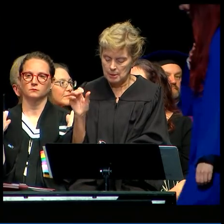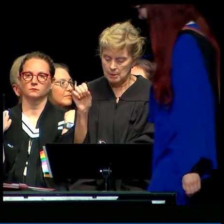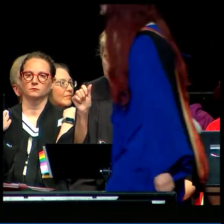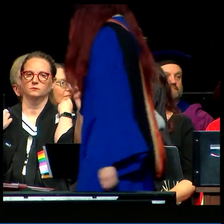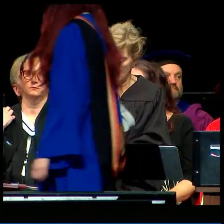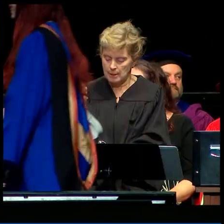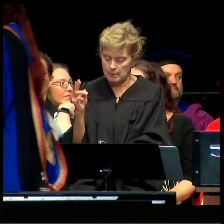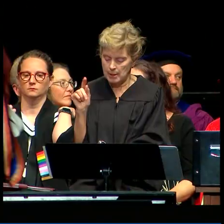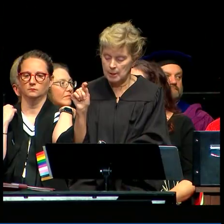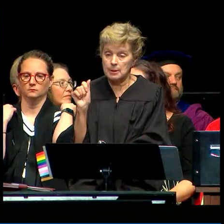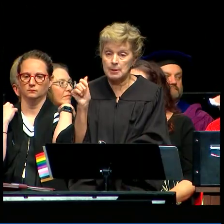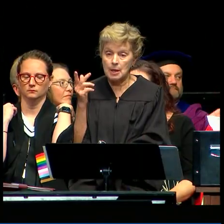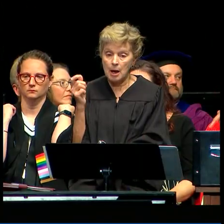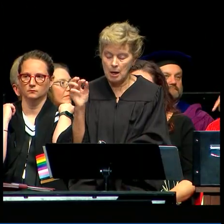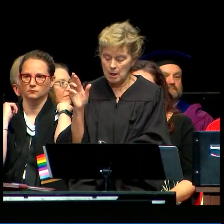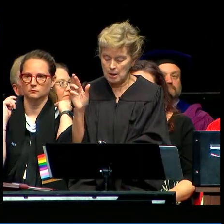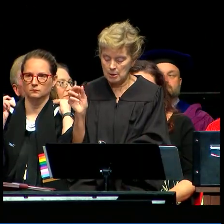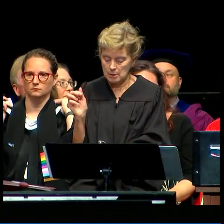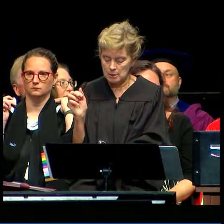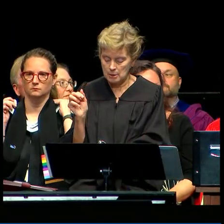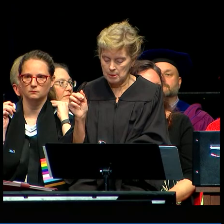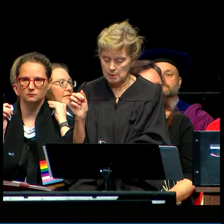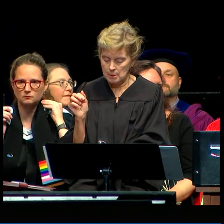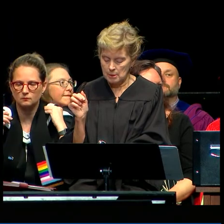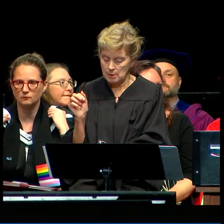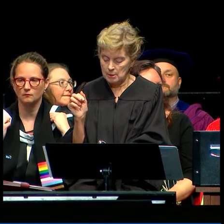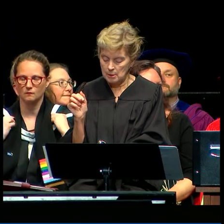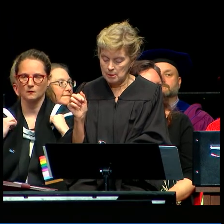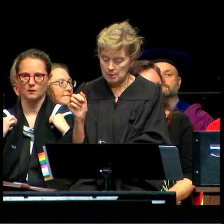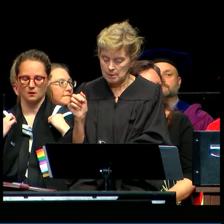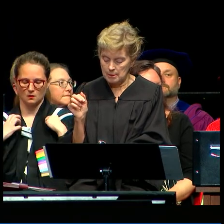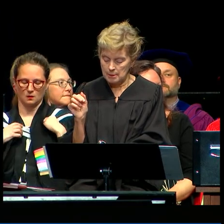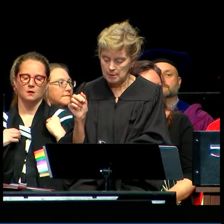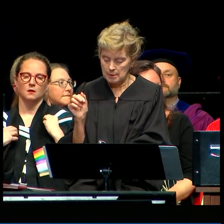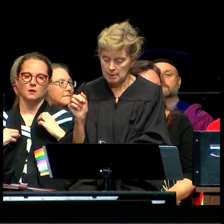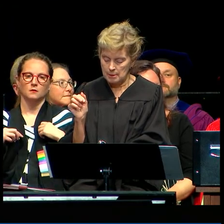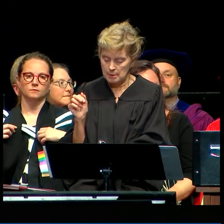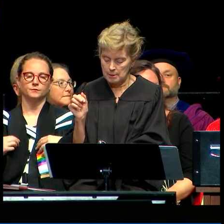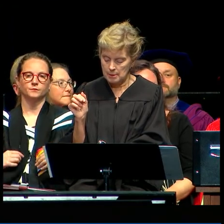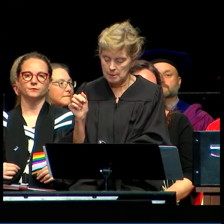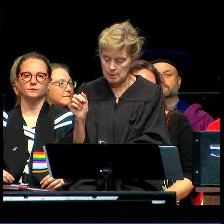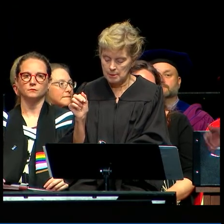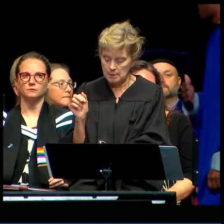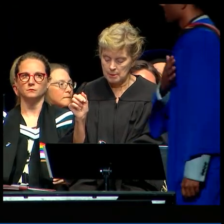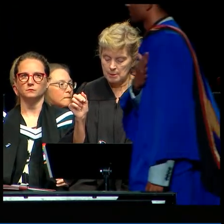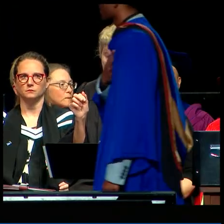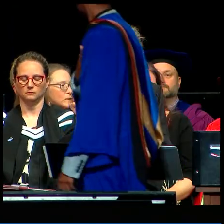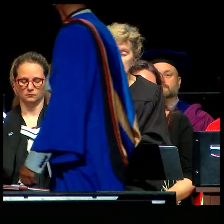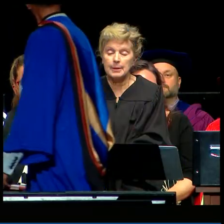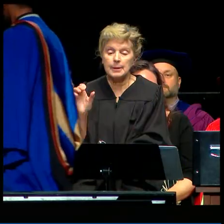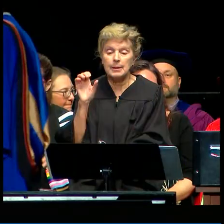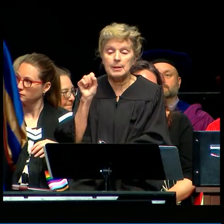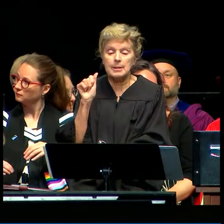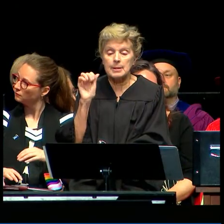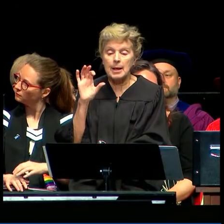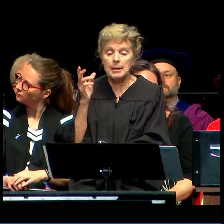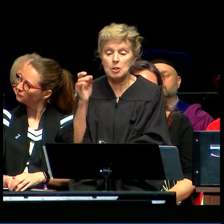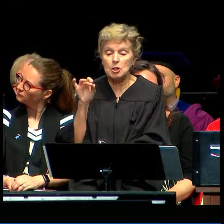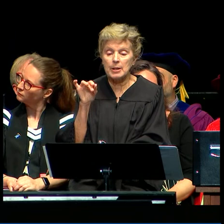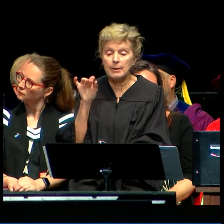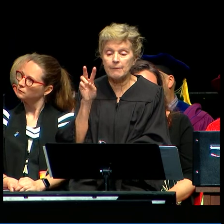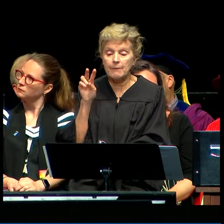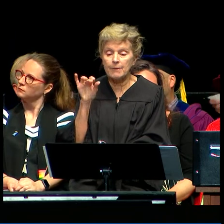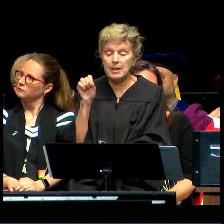Sara Tahir. Sachin